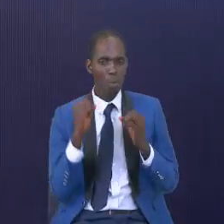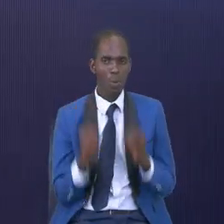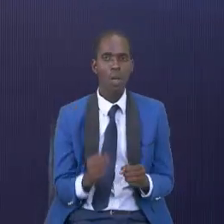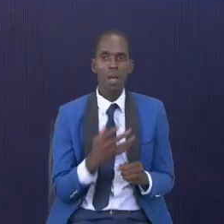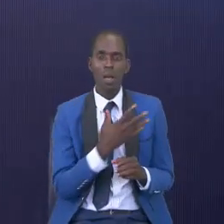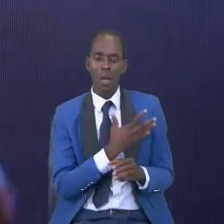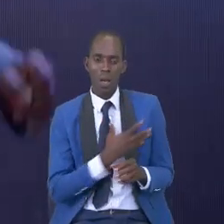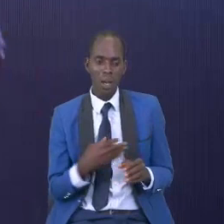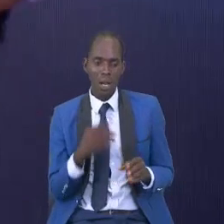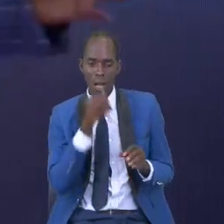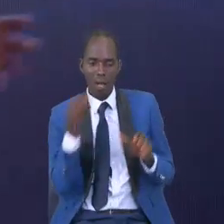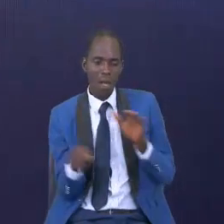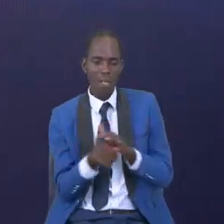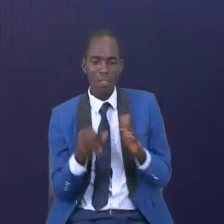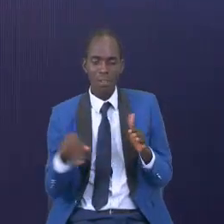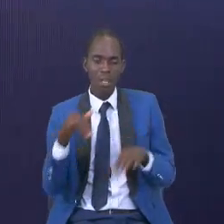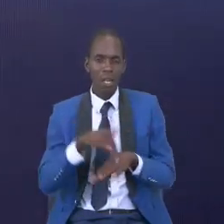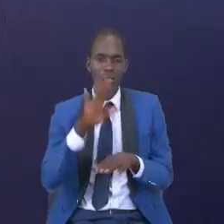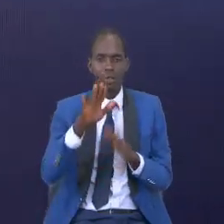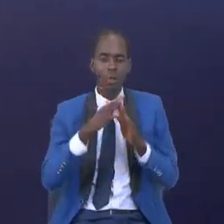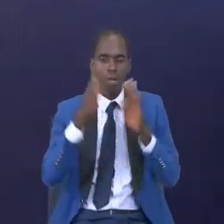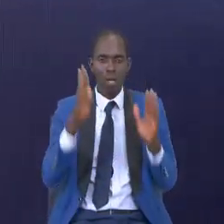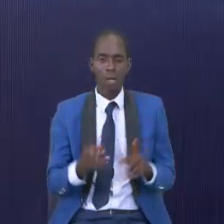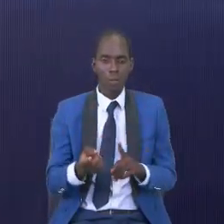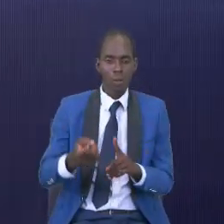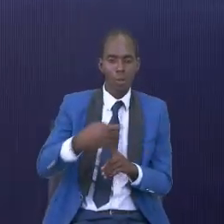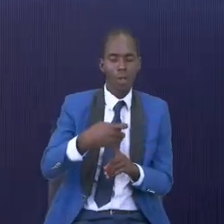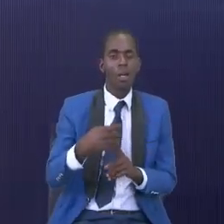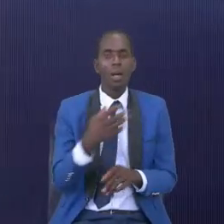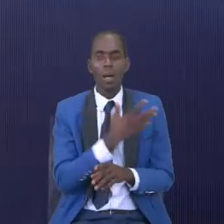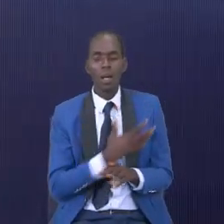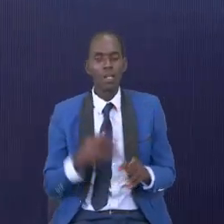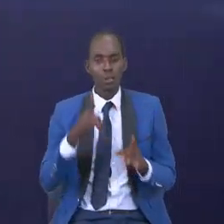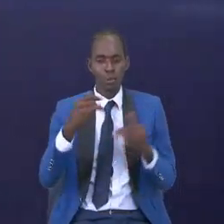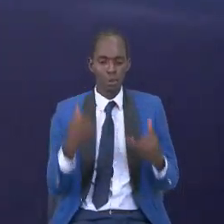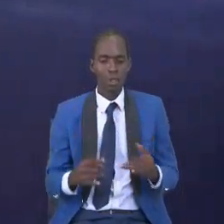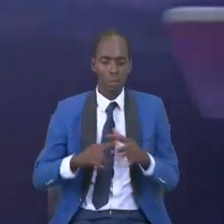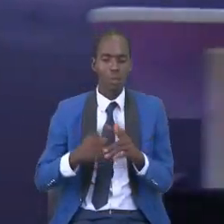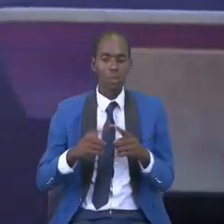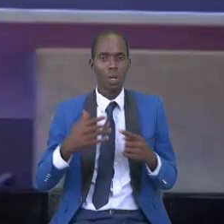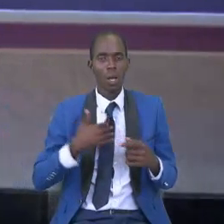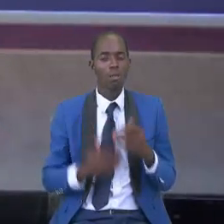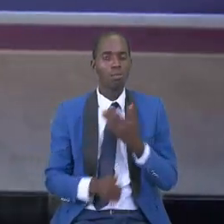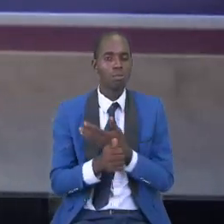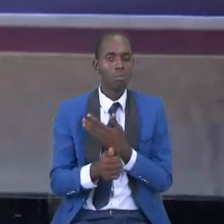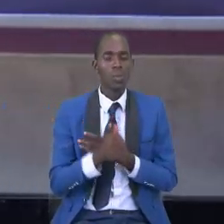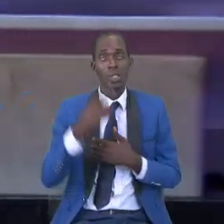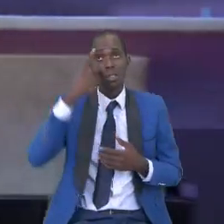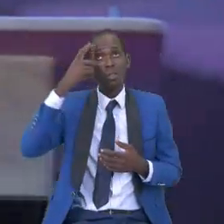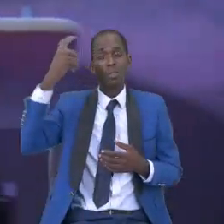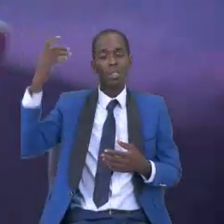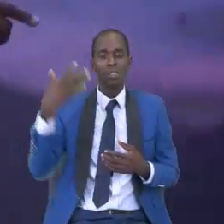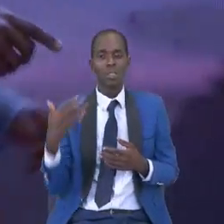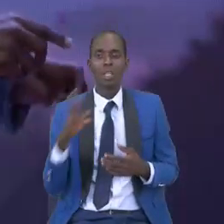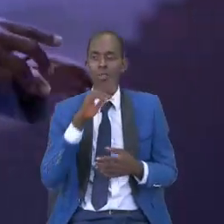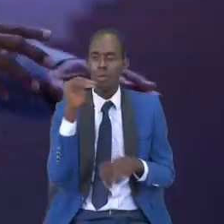to have bad dreams and terrible things are happening and things are upside down. What you thought will help your life and help your family